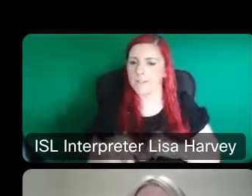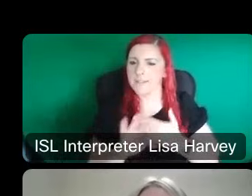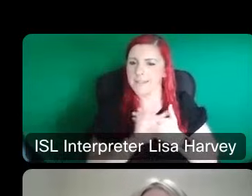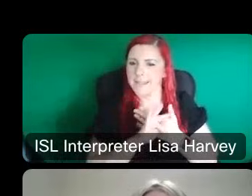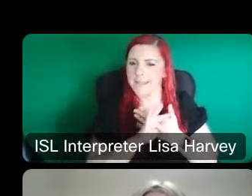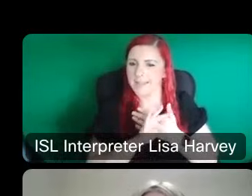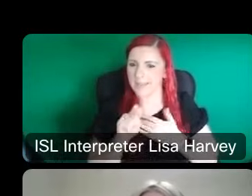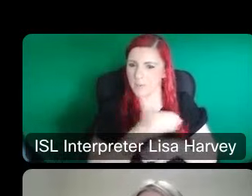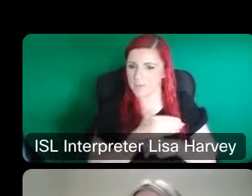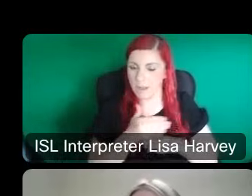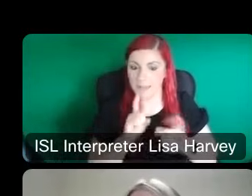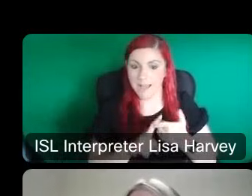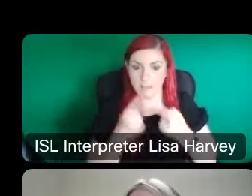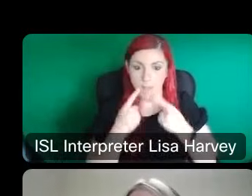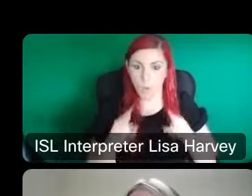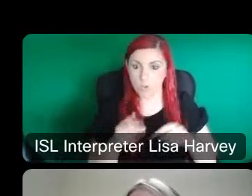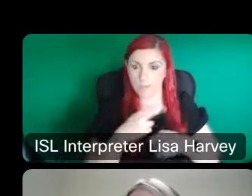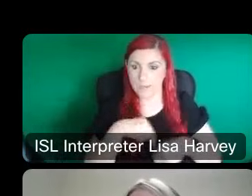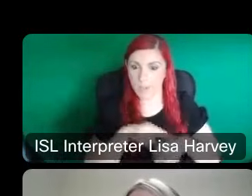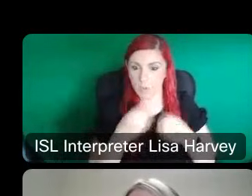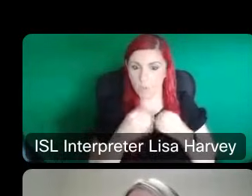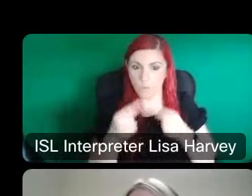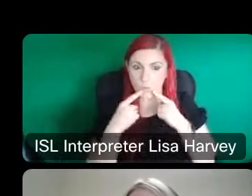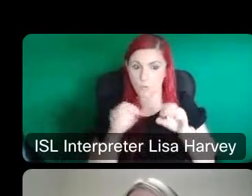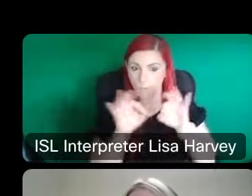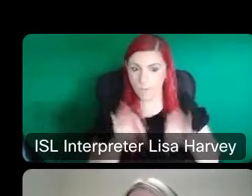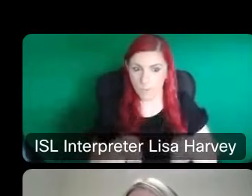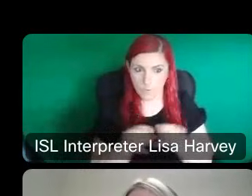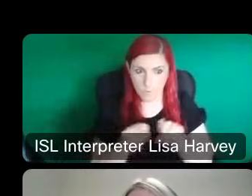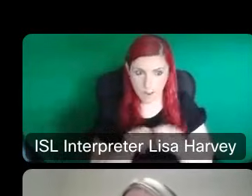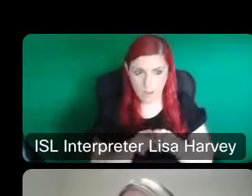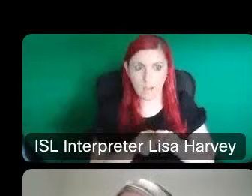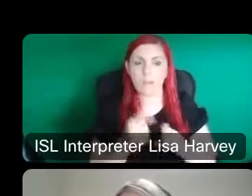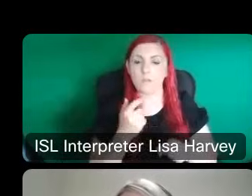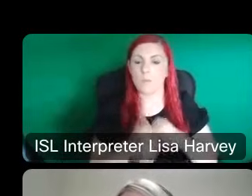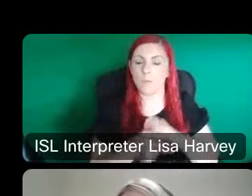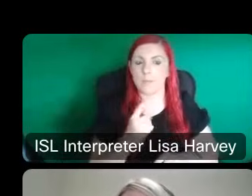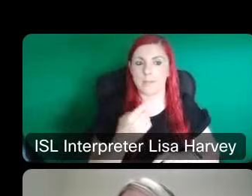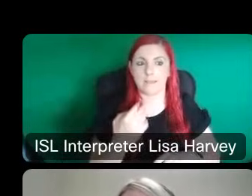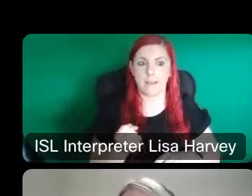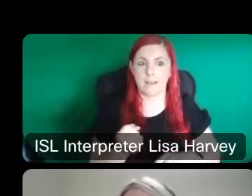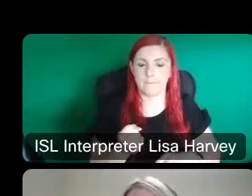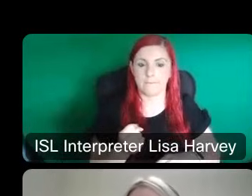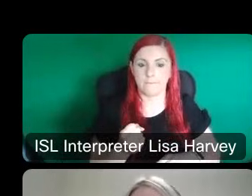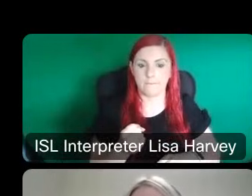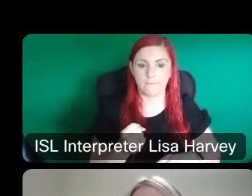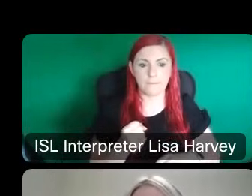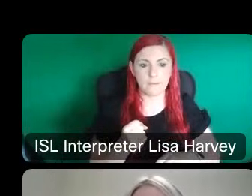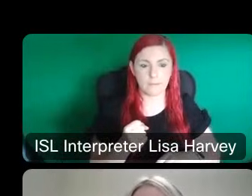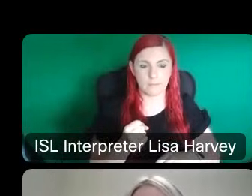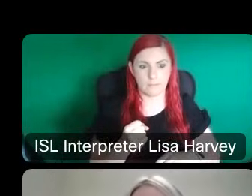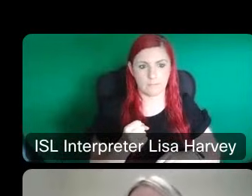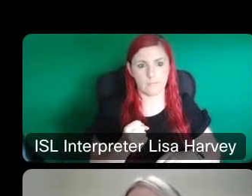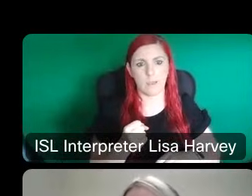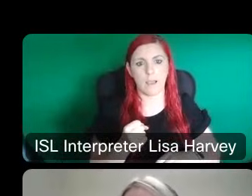Framework. So following those developments, we did hold a revised the policy and put it out